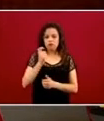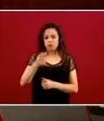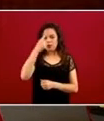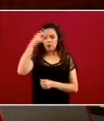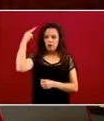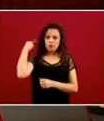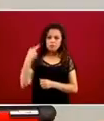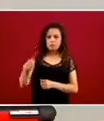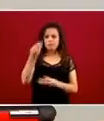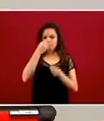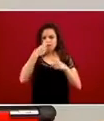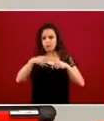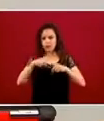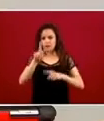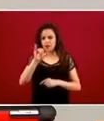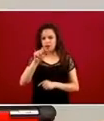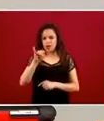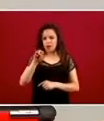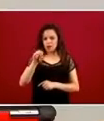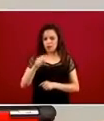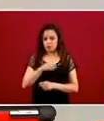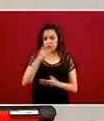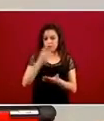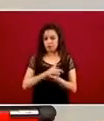also providing some